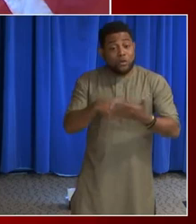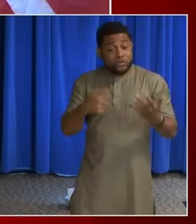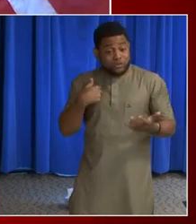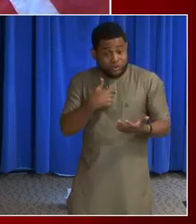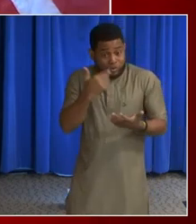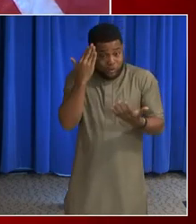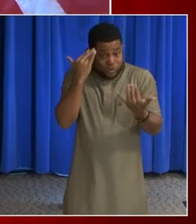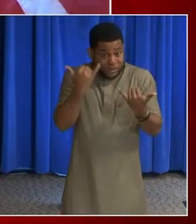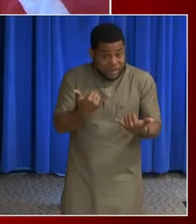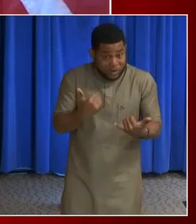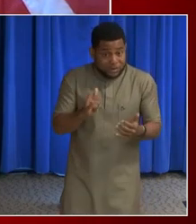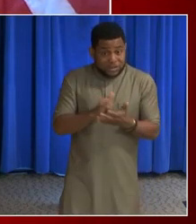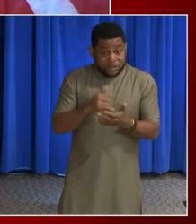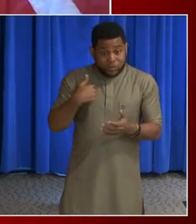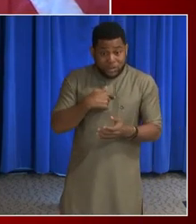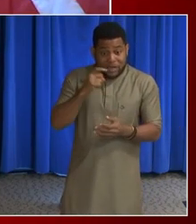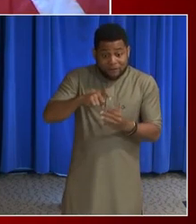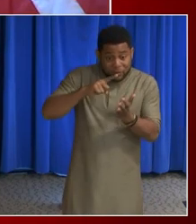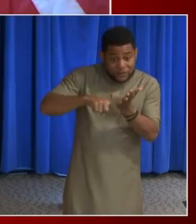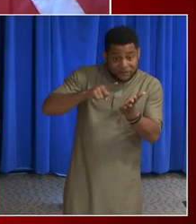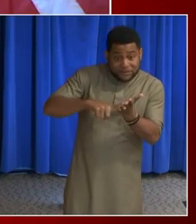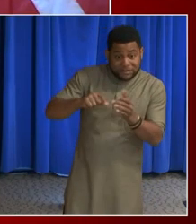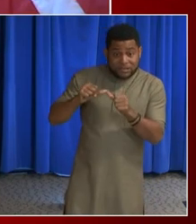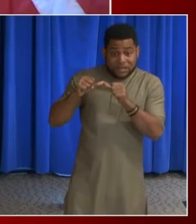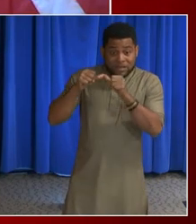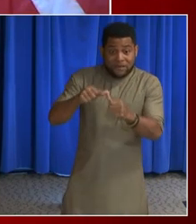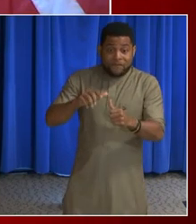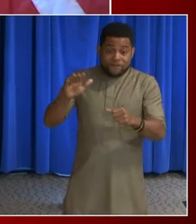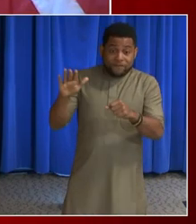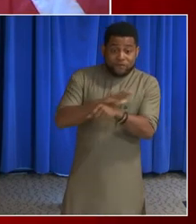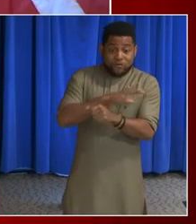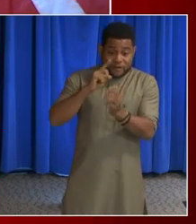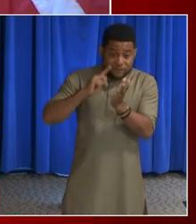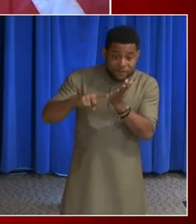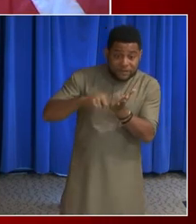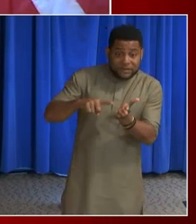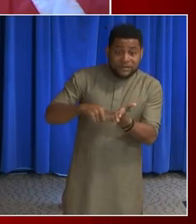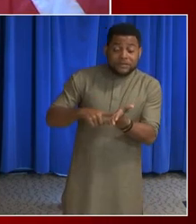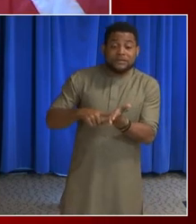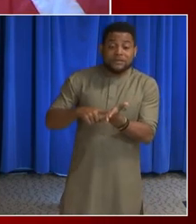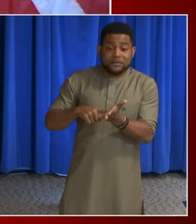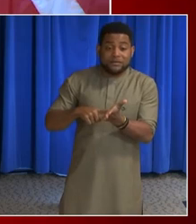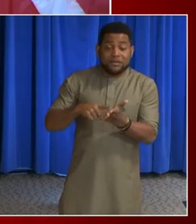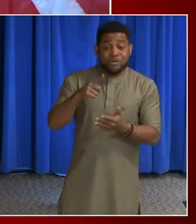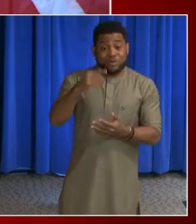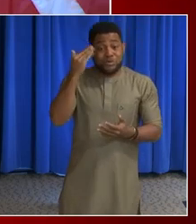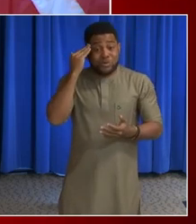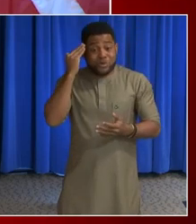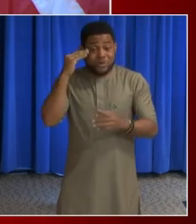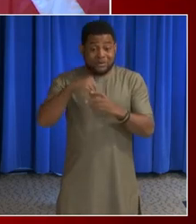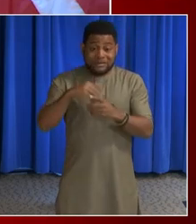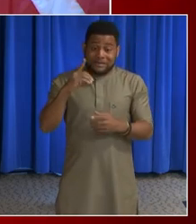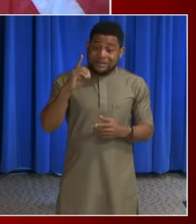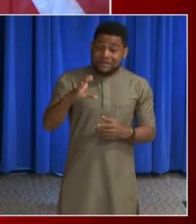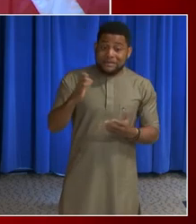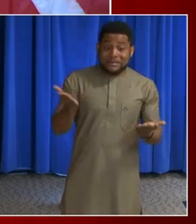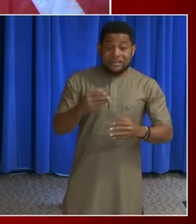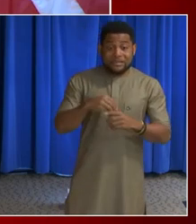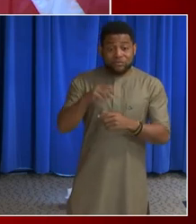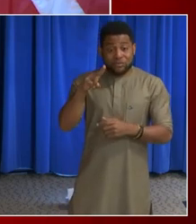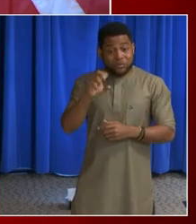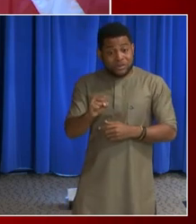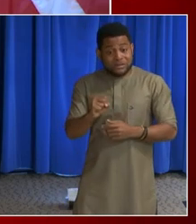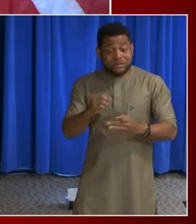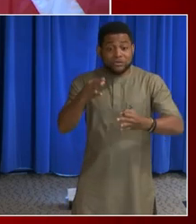that we have to investigate, fully investigate. You know, in the District of Columbia, the United States Attorney, who